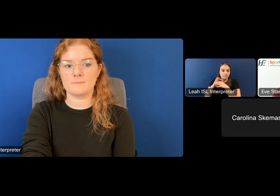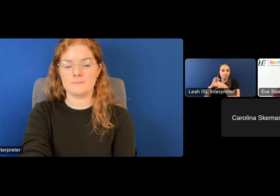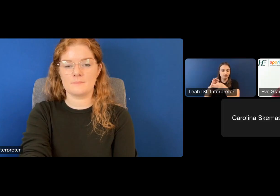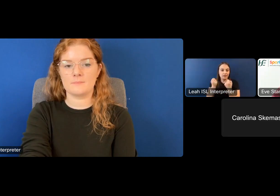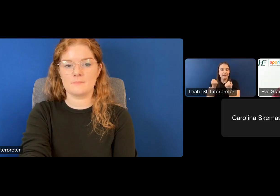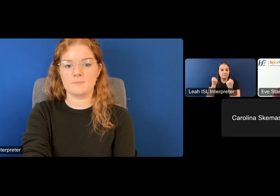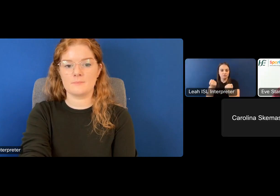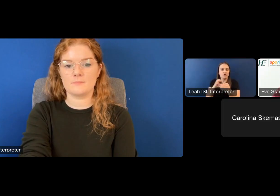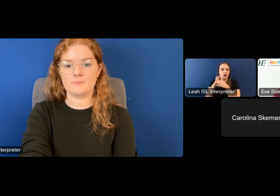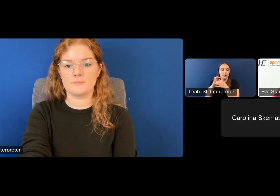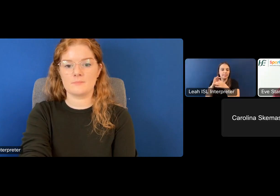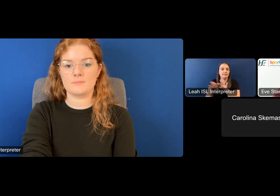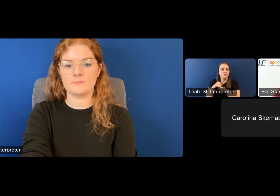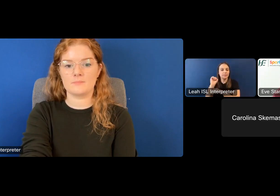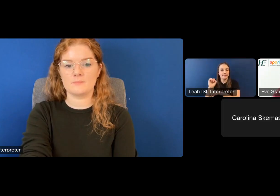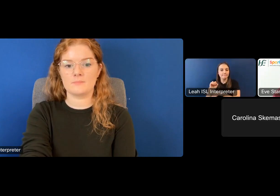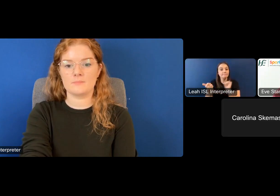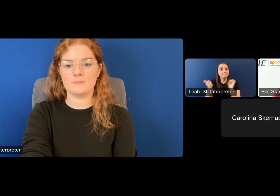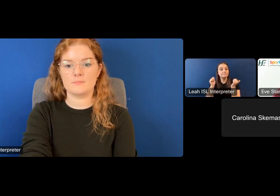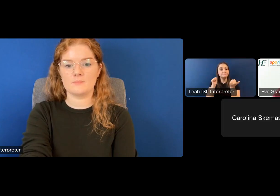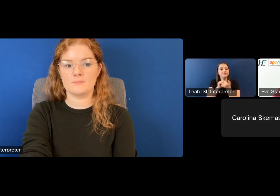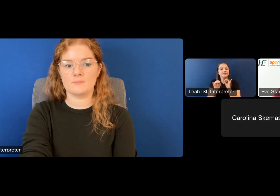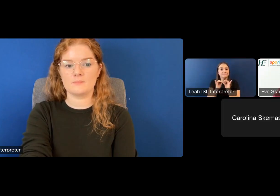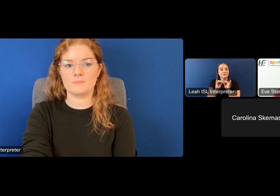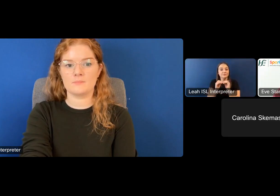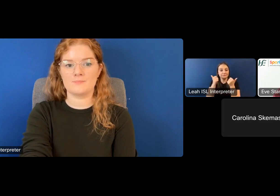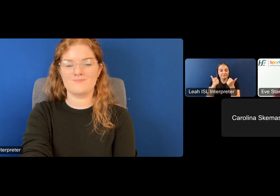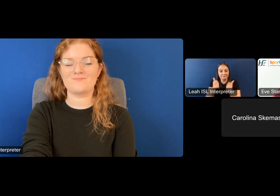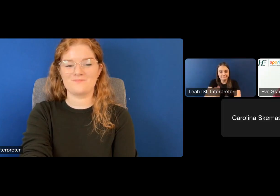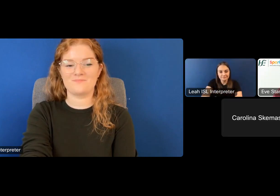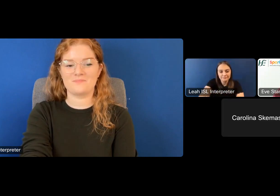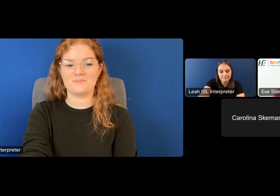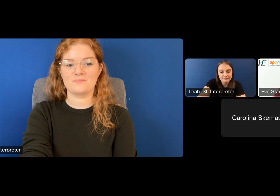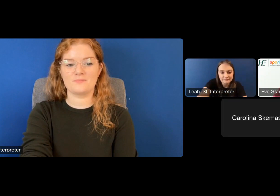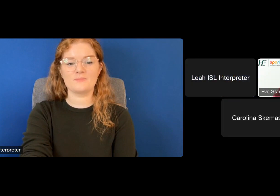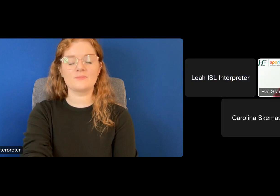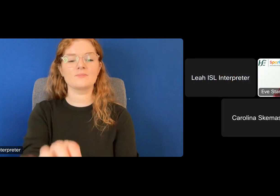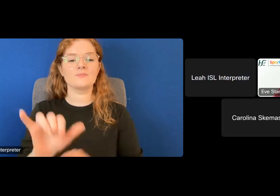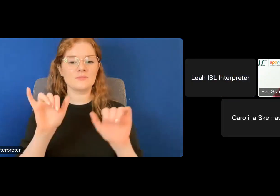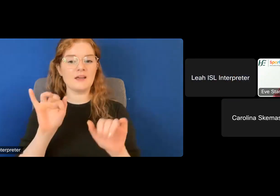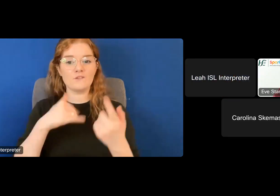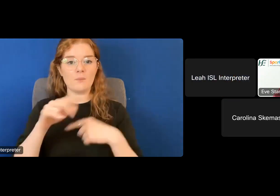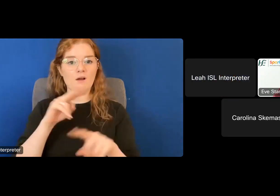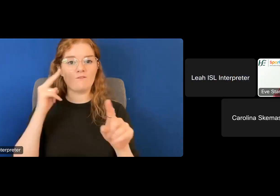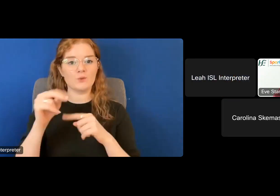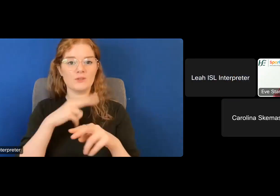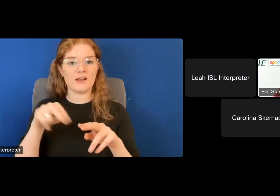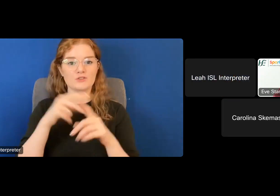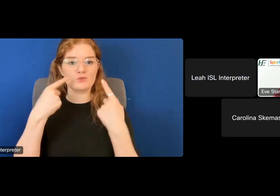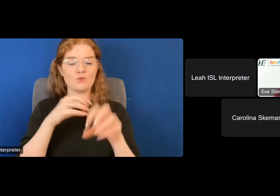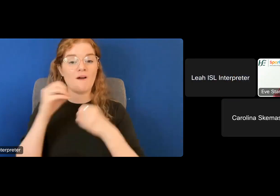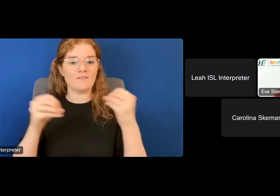with the National Simulation Office. Fantastic. And from us, from our perspective in the National Open Disclosure Office, our Open